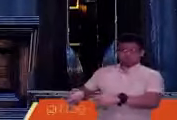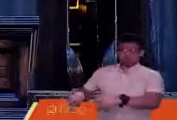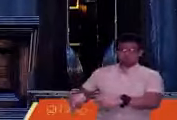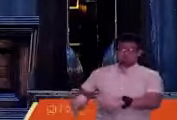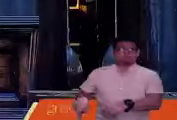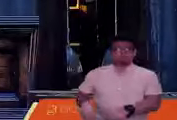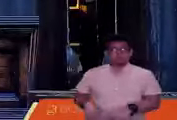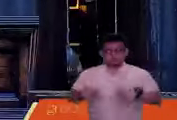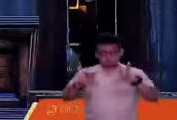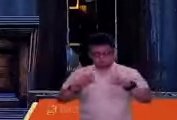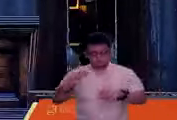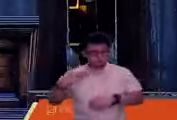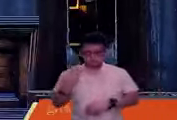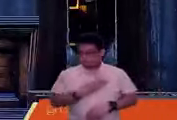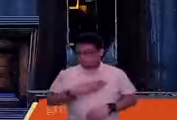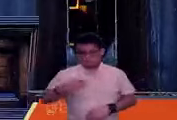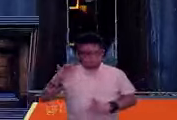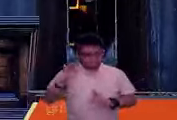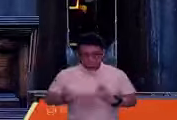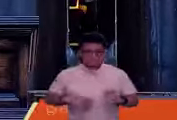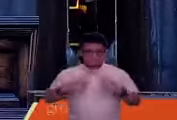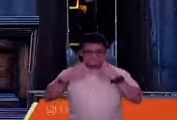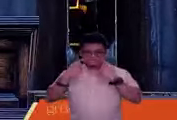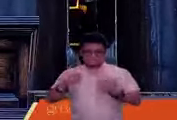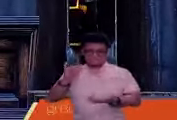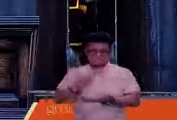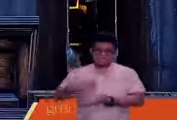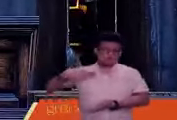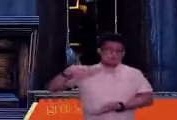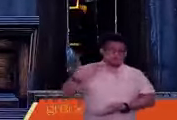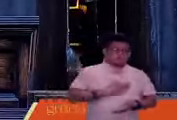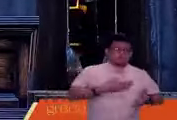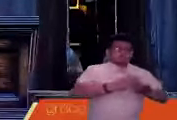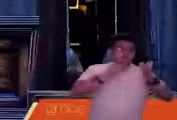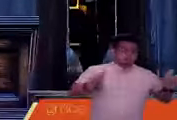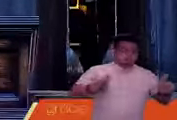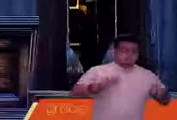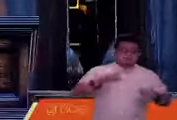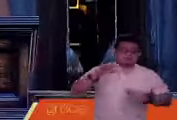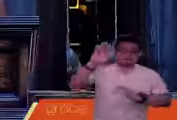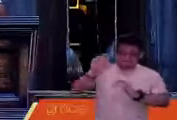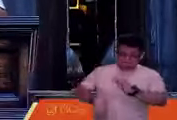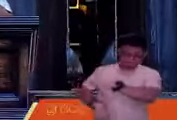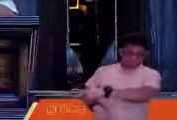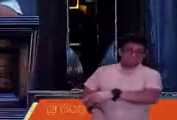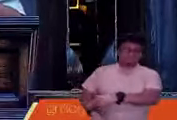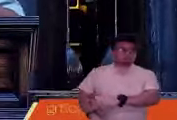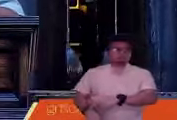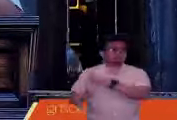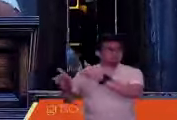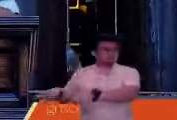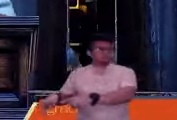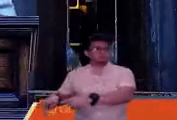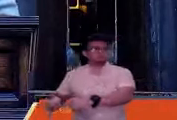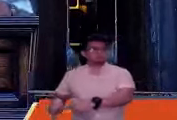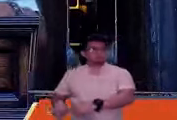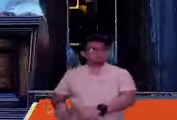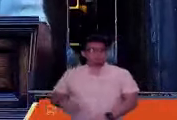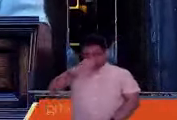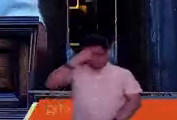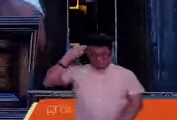Una-una ako no, mga kaigsunan, kay kamo man lang nakabalo sa imong kaugalingon o Ginoo. God knows our heart. Think